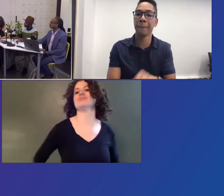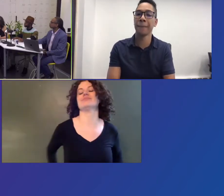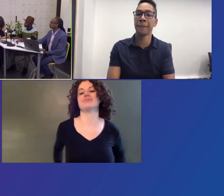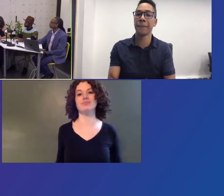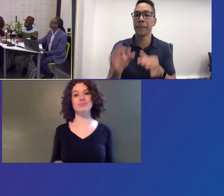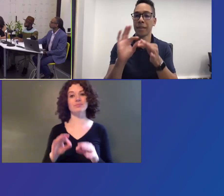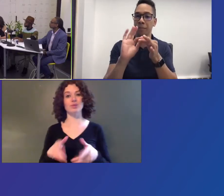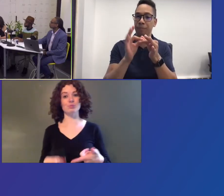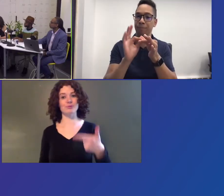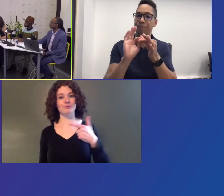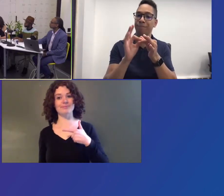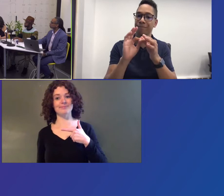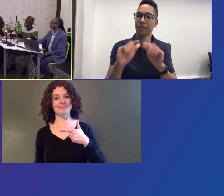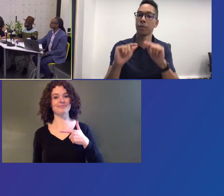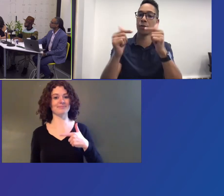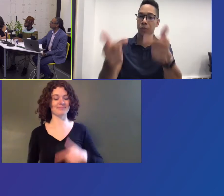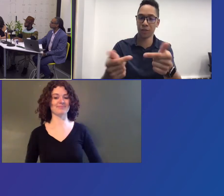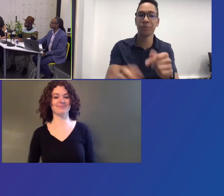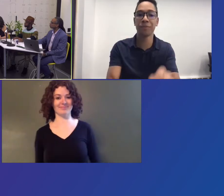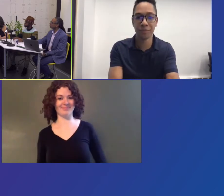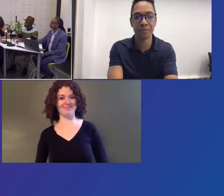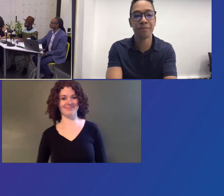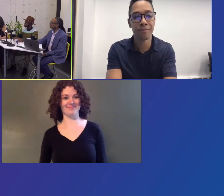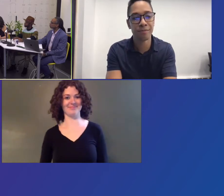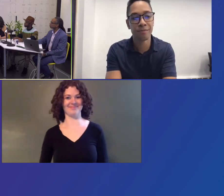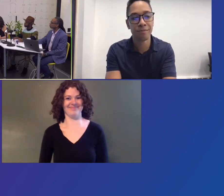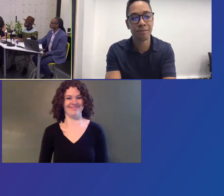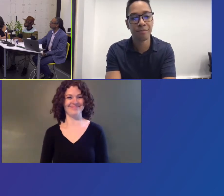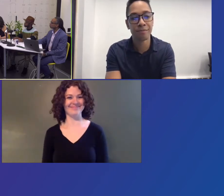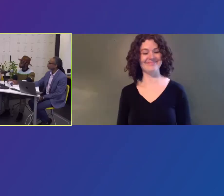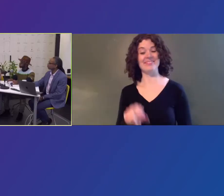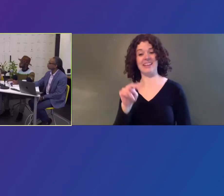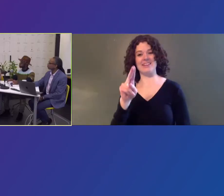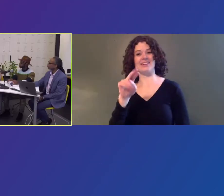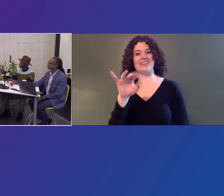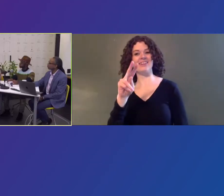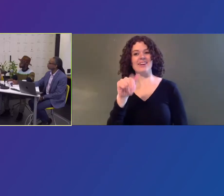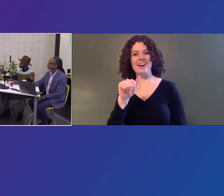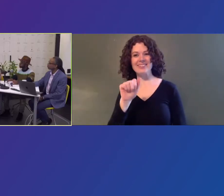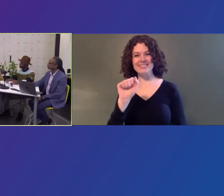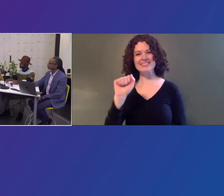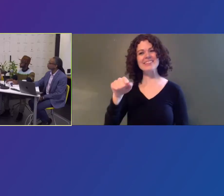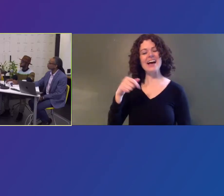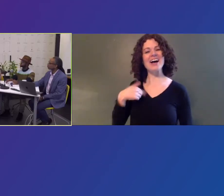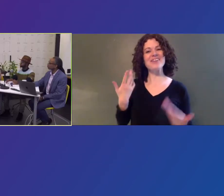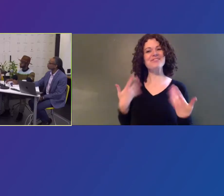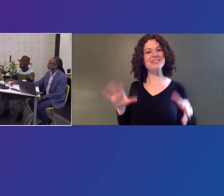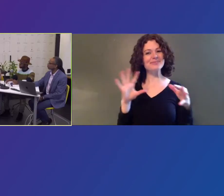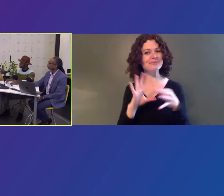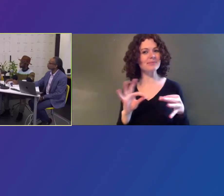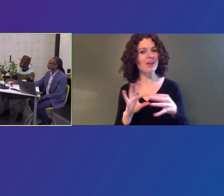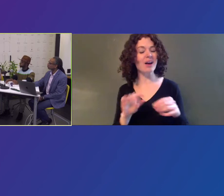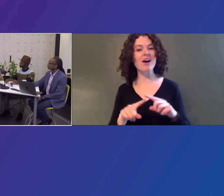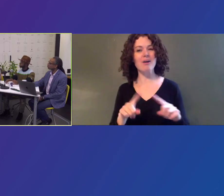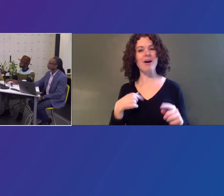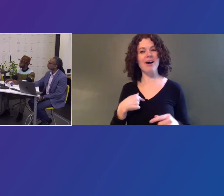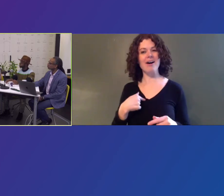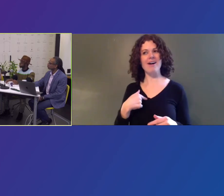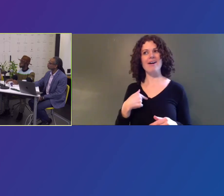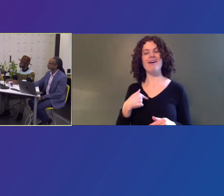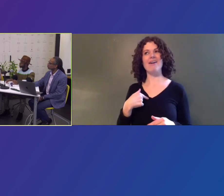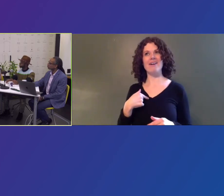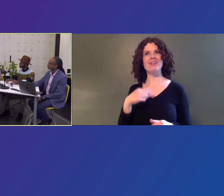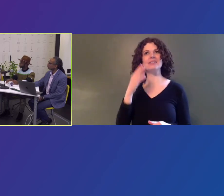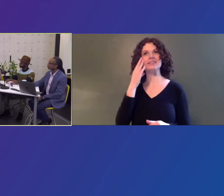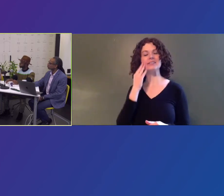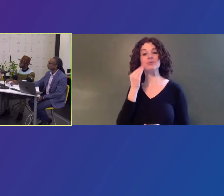I touched on this earlier, but I do find that it can be quite insulated if you're just if you're working out of a